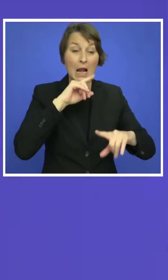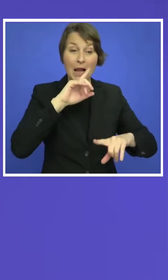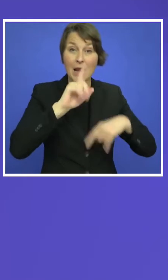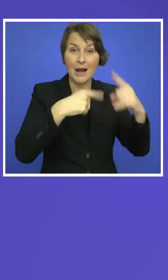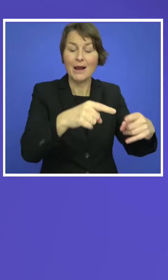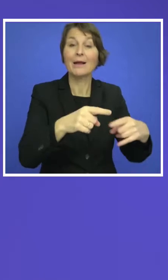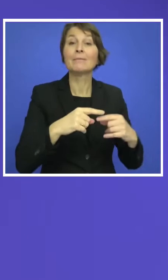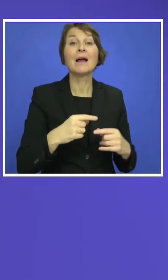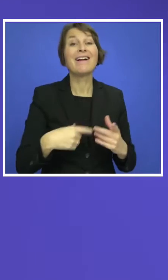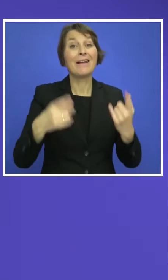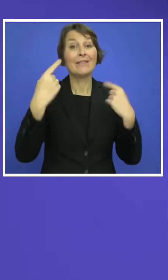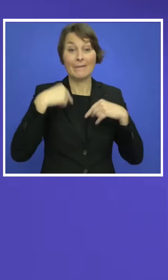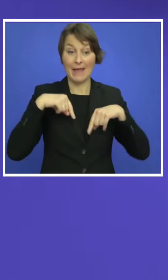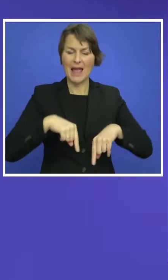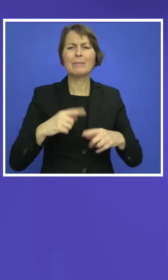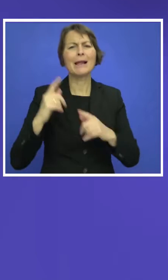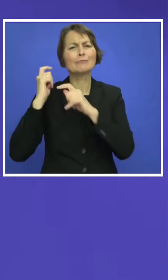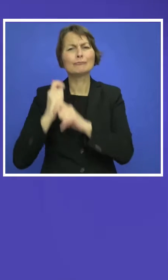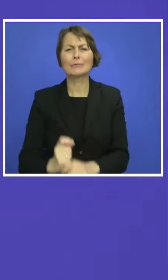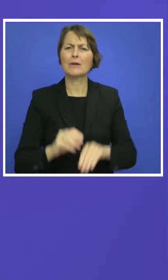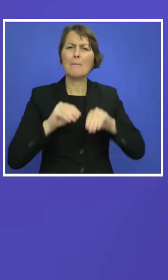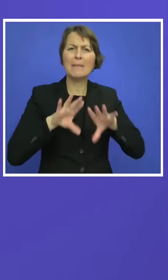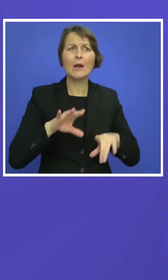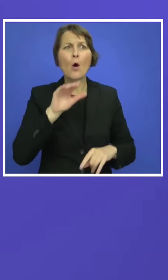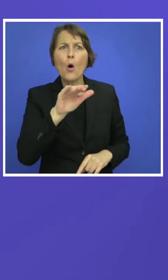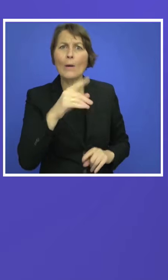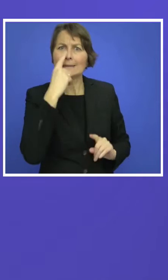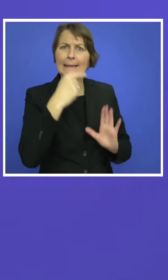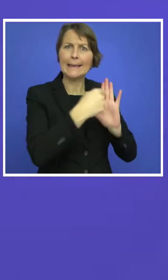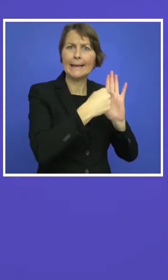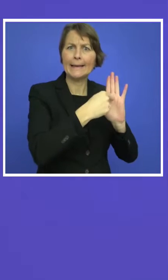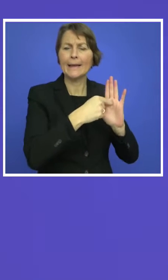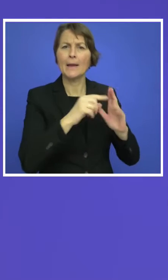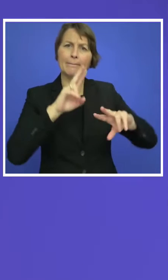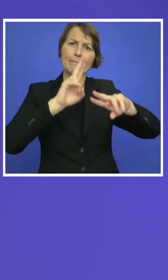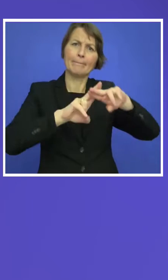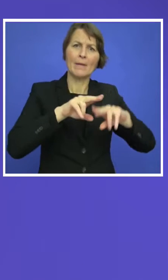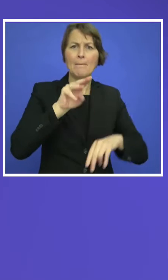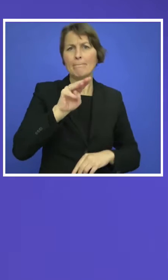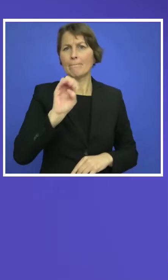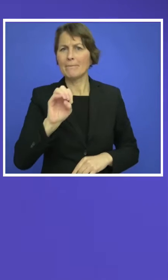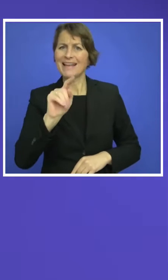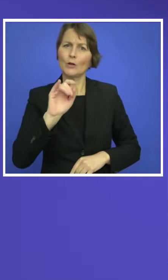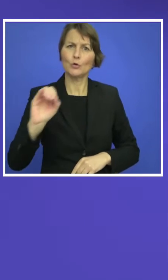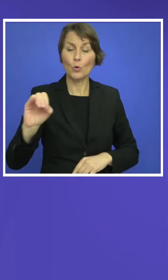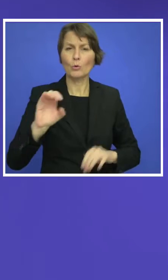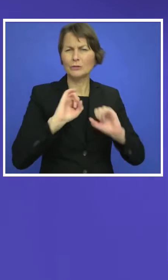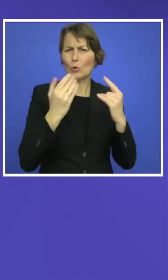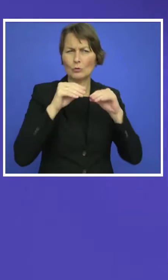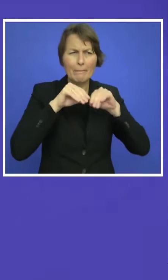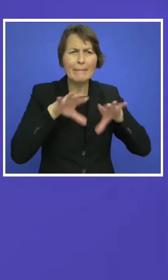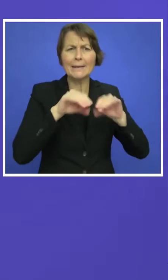reporting about that social media outcry that started and spread around the world.